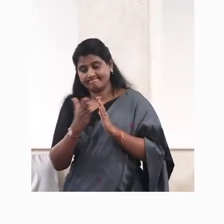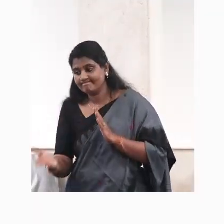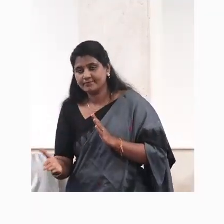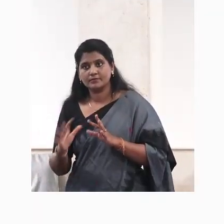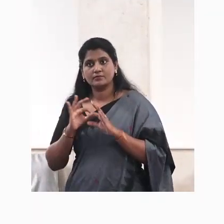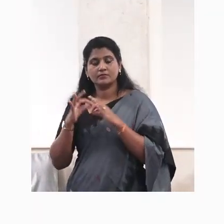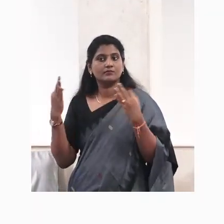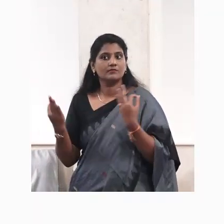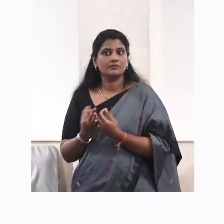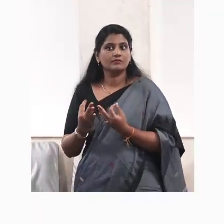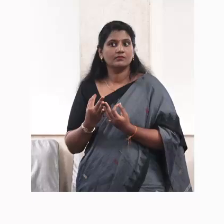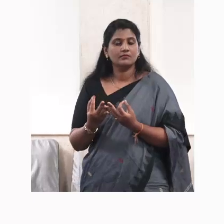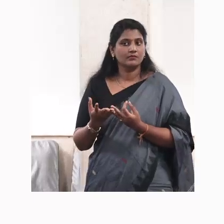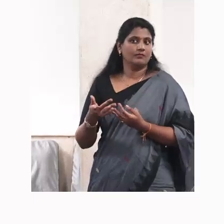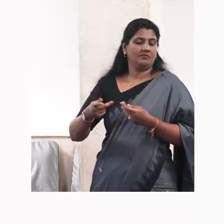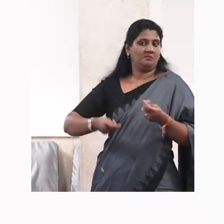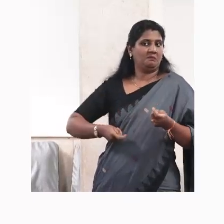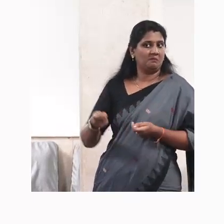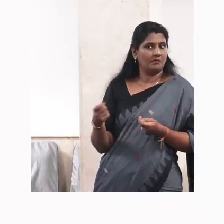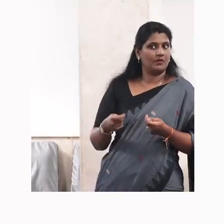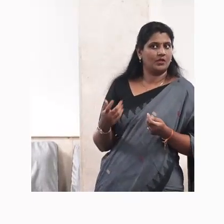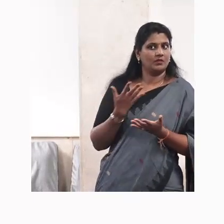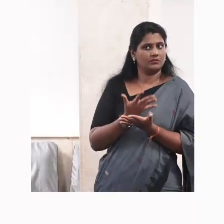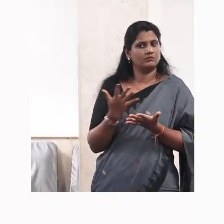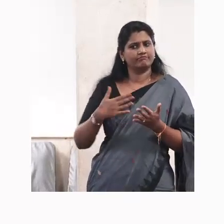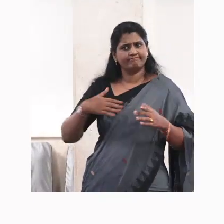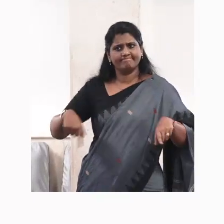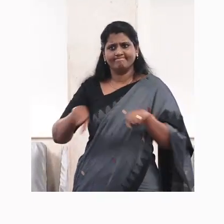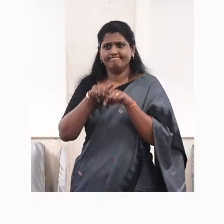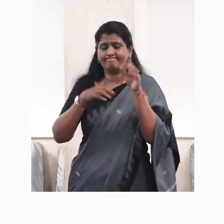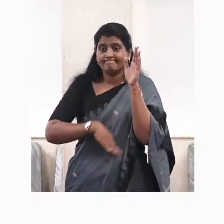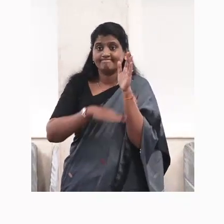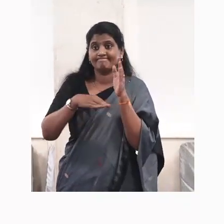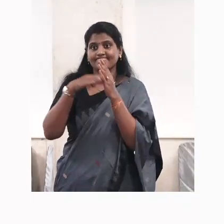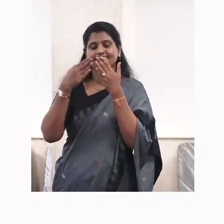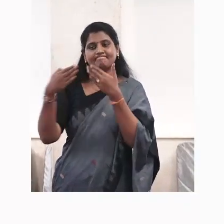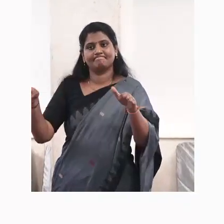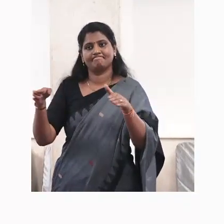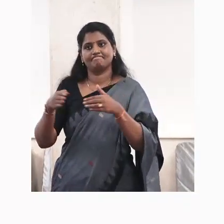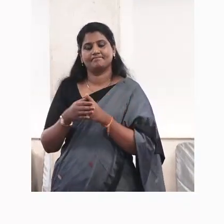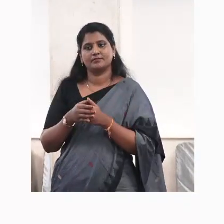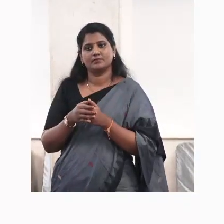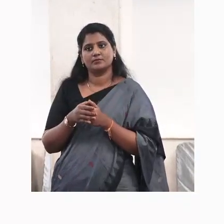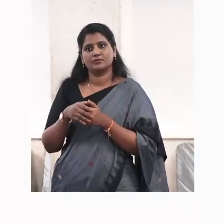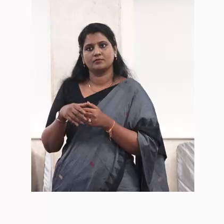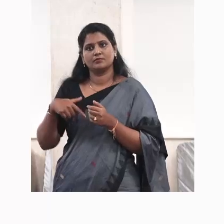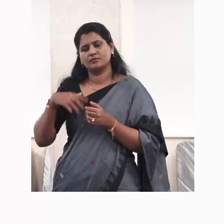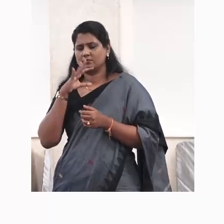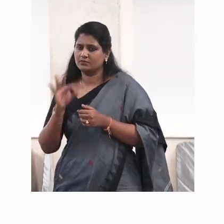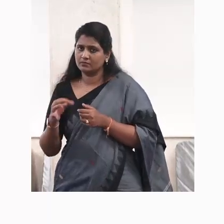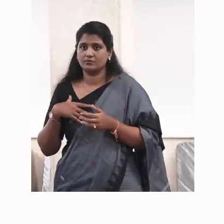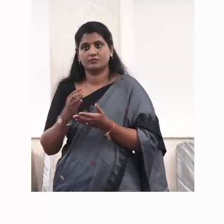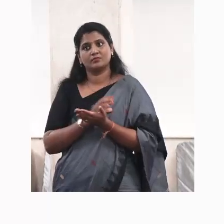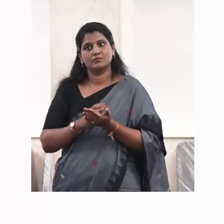members might not maintain that same level of openness. So how, and I'm sure like doing the course